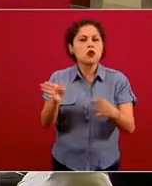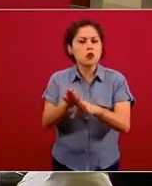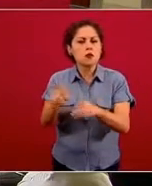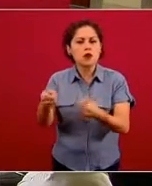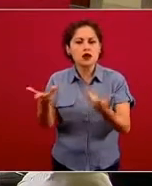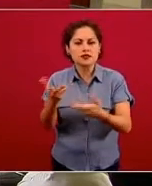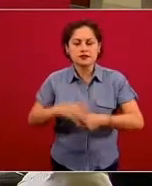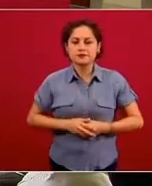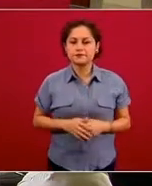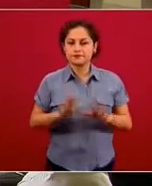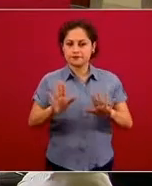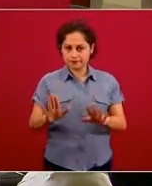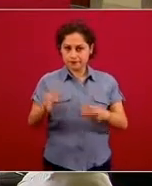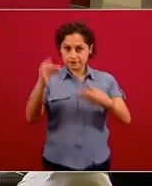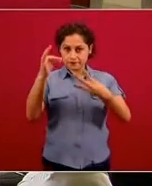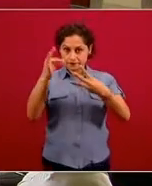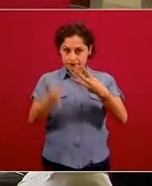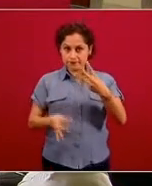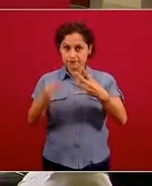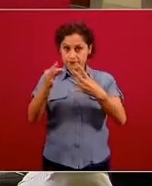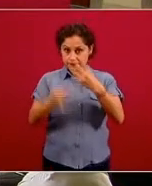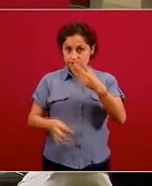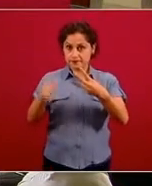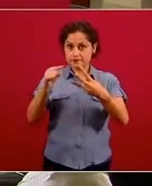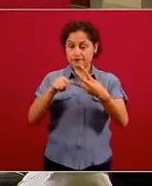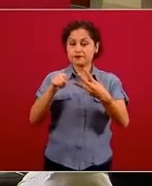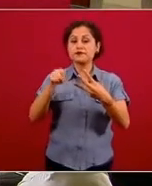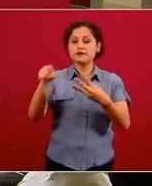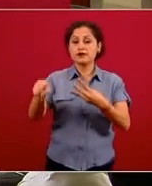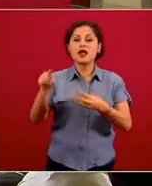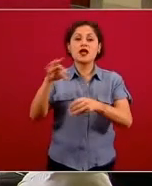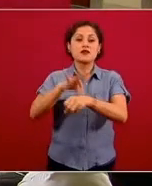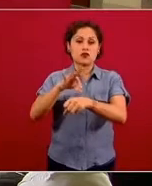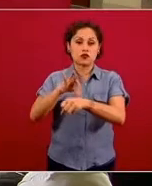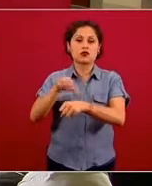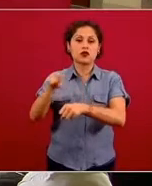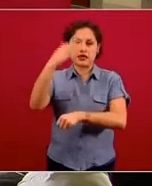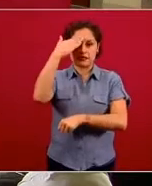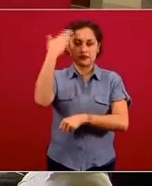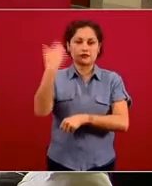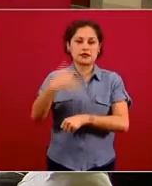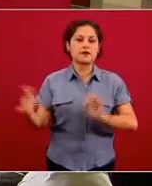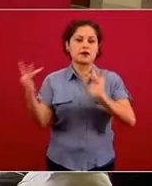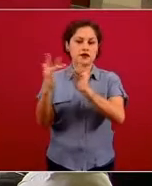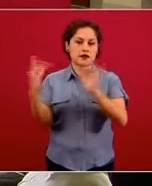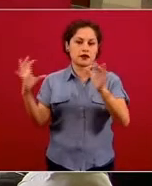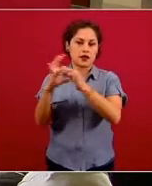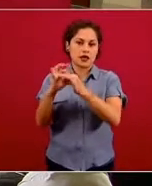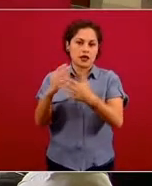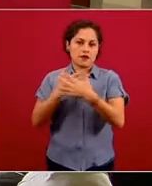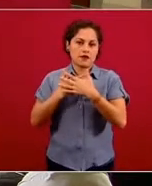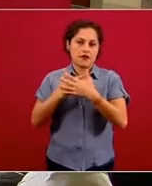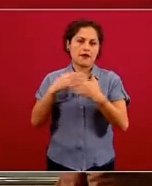visits? I'm going to let Dr. Cortez answer that question.